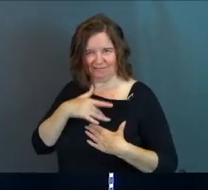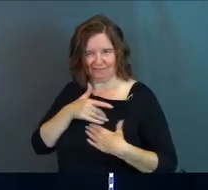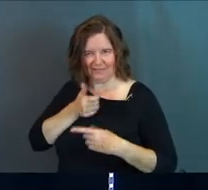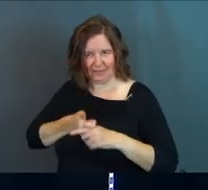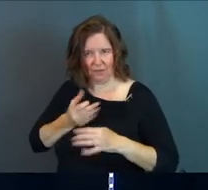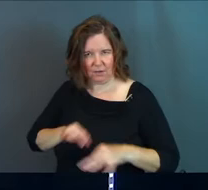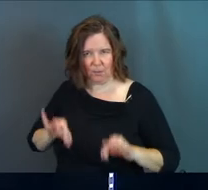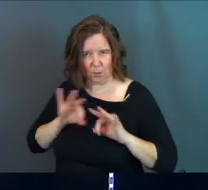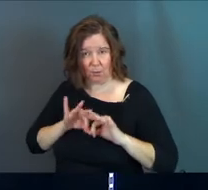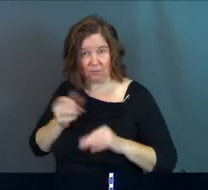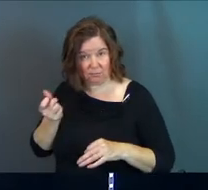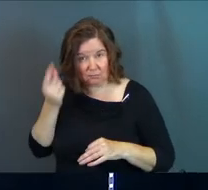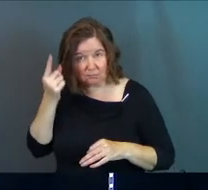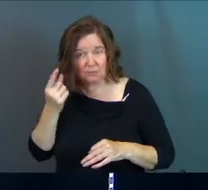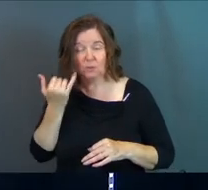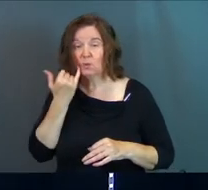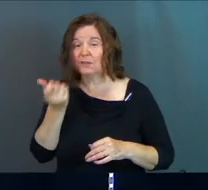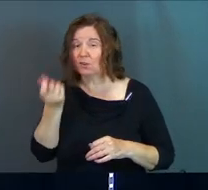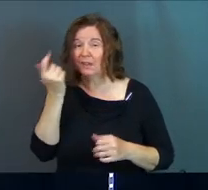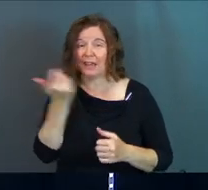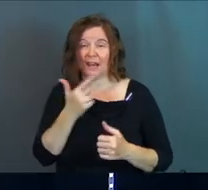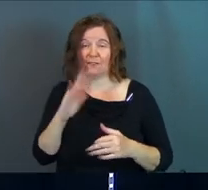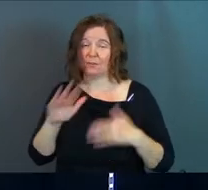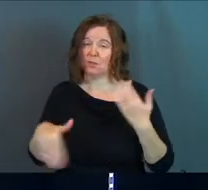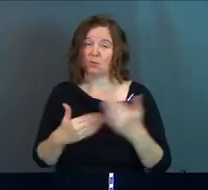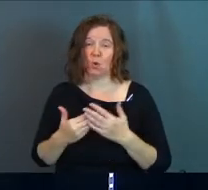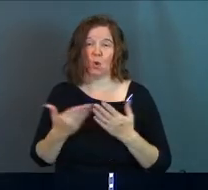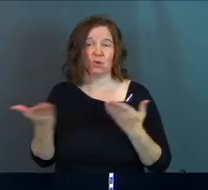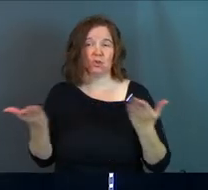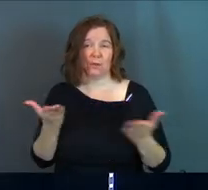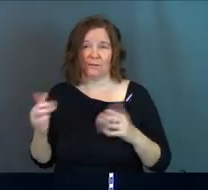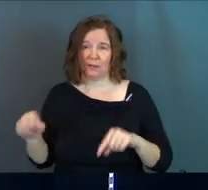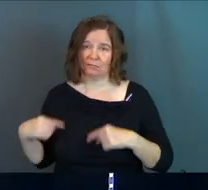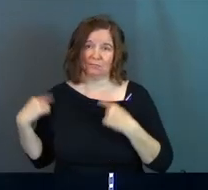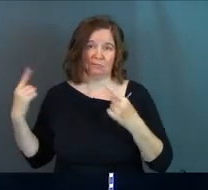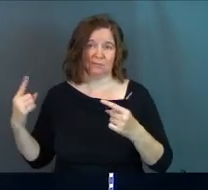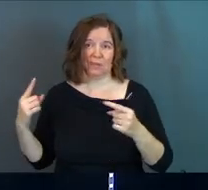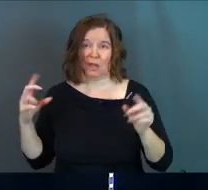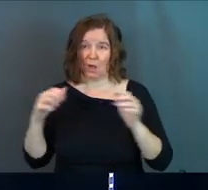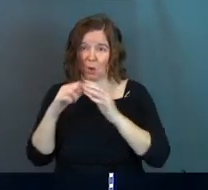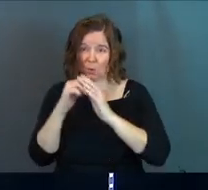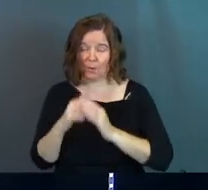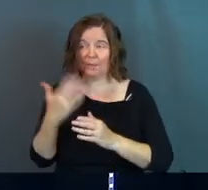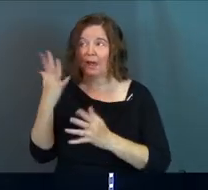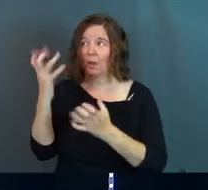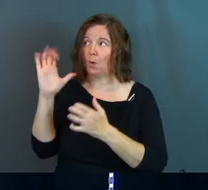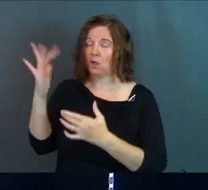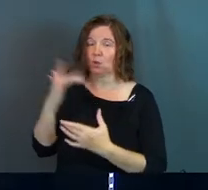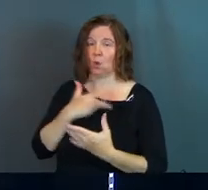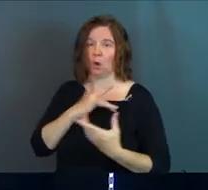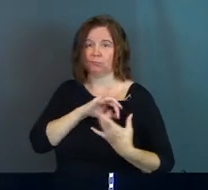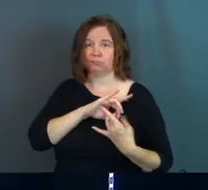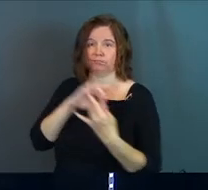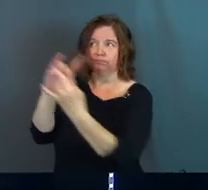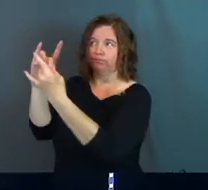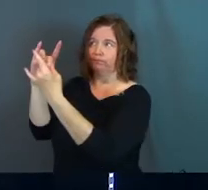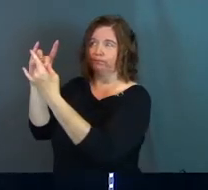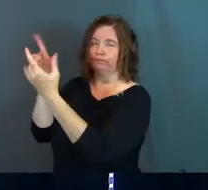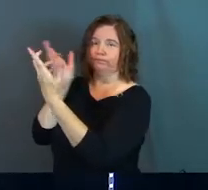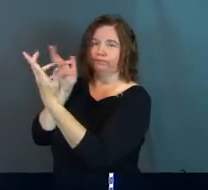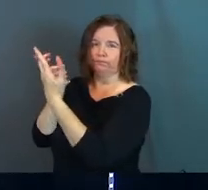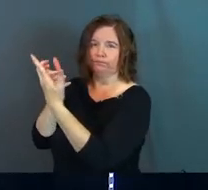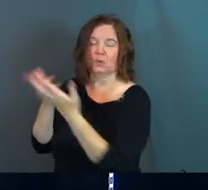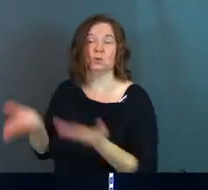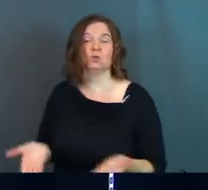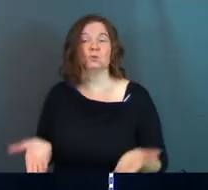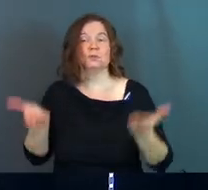that? If you get anything for this entire service we've done on worship, it's that God wants your heart more than anything else. Would